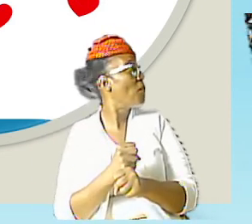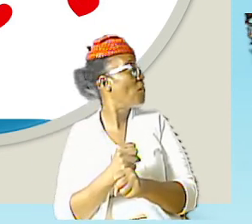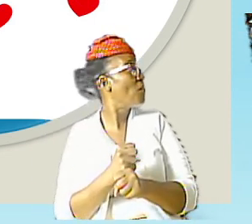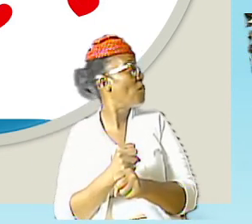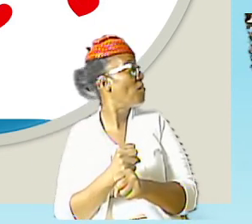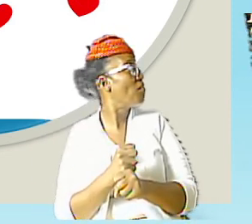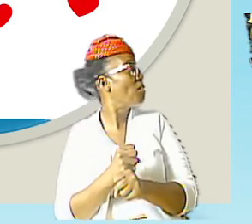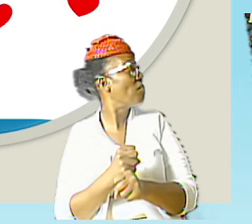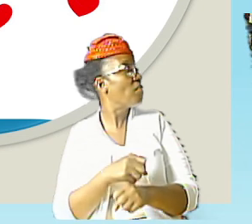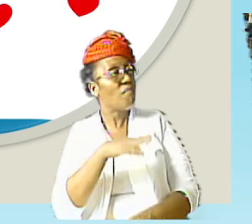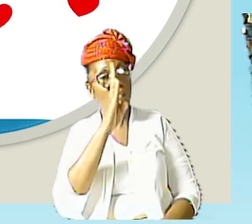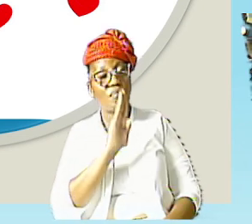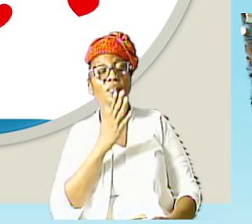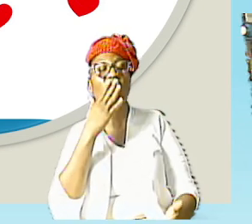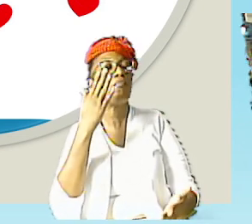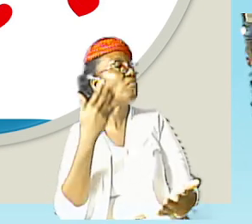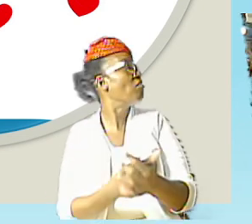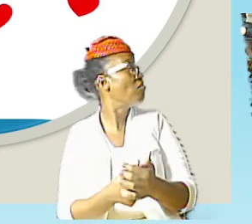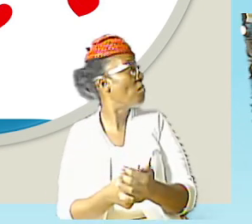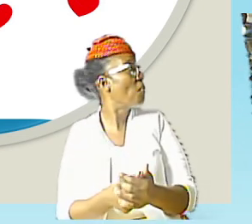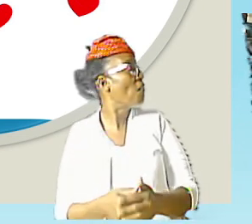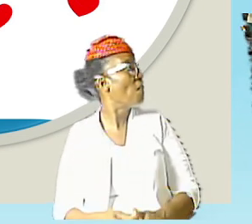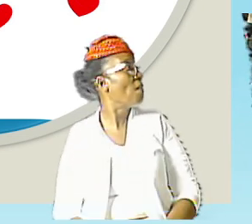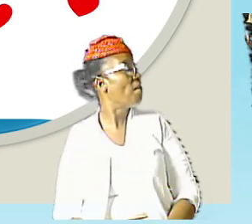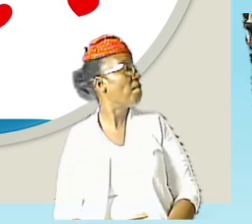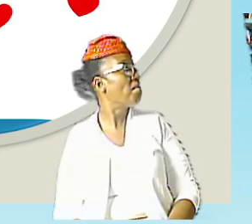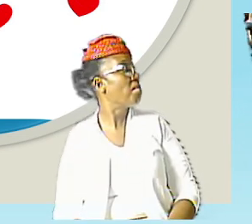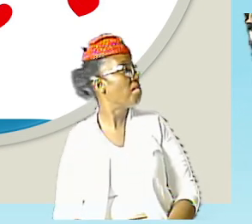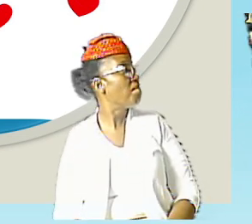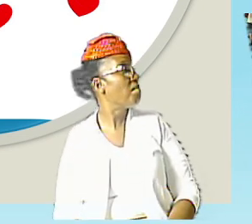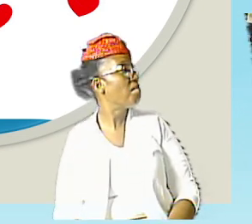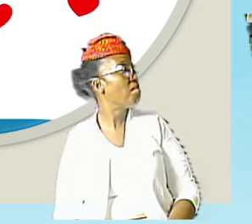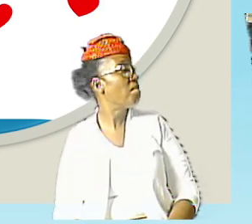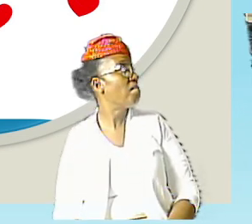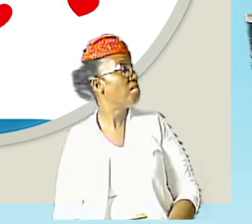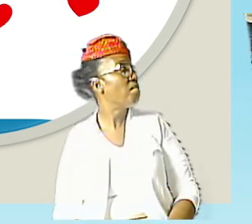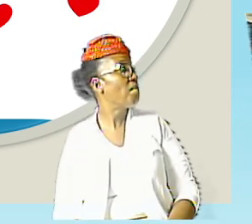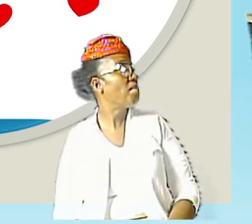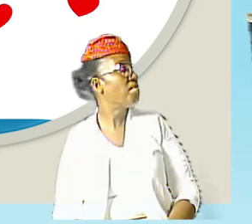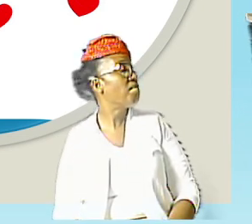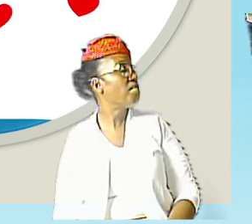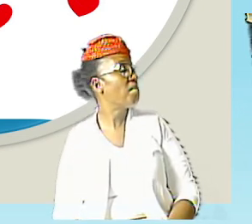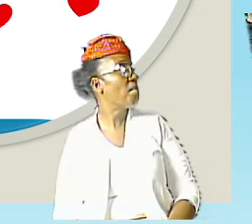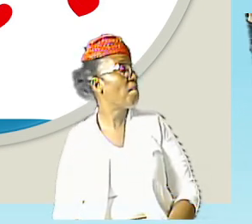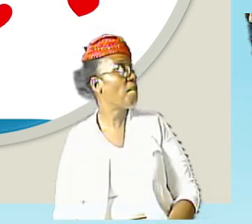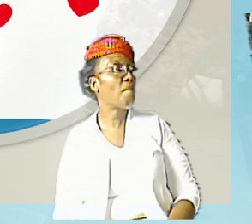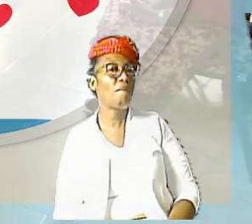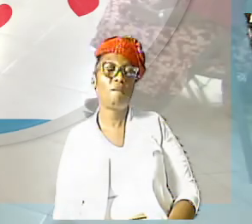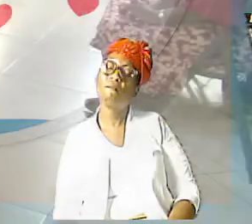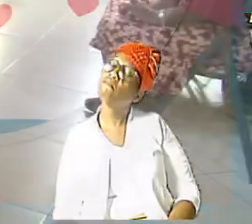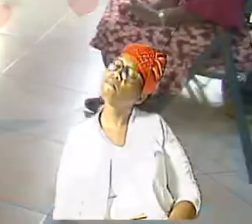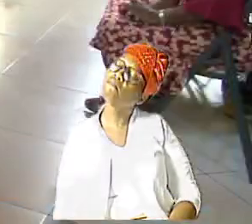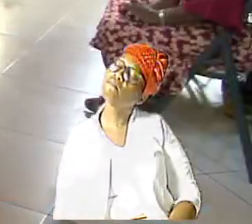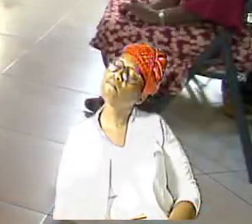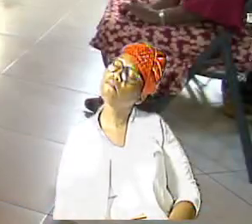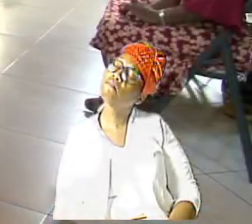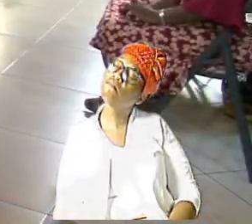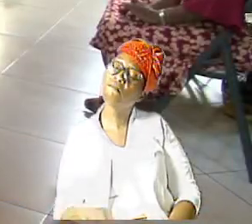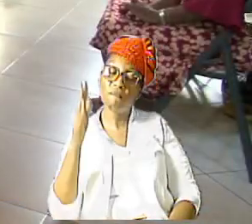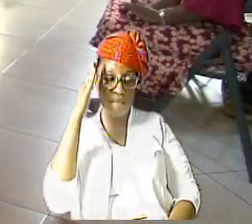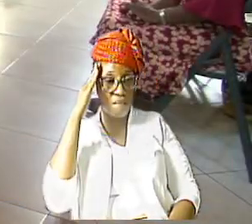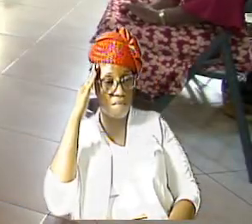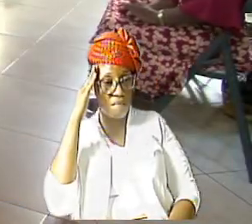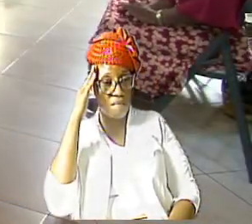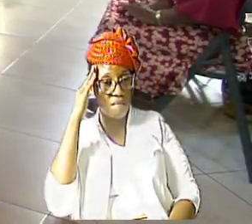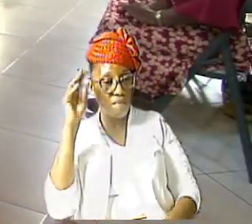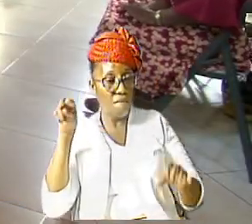is good. God is good. Hallelujah. All right, before we go to the quote of the month, hallelujah. You know, we are